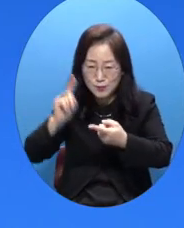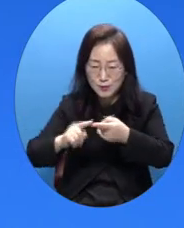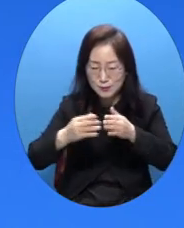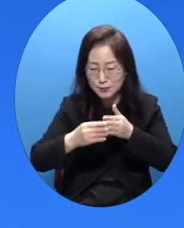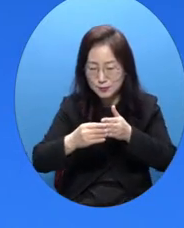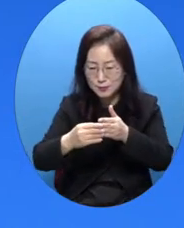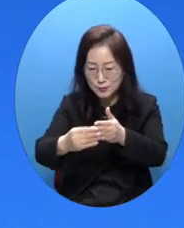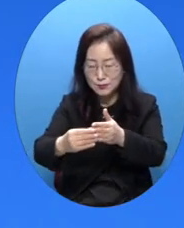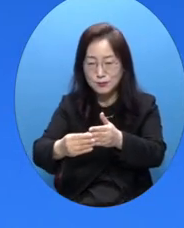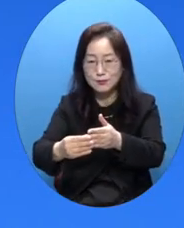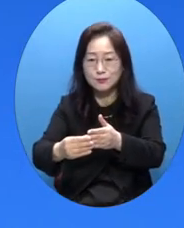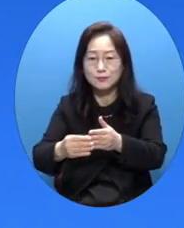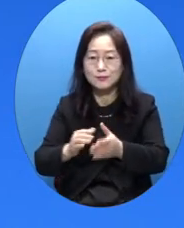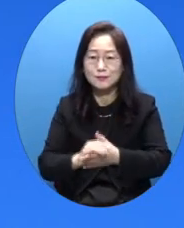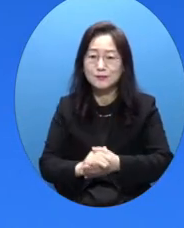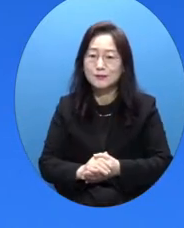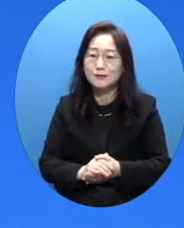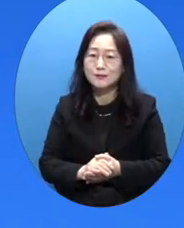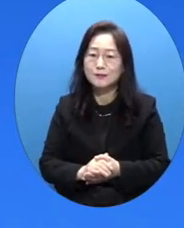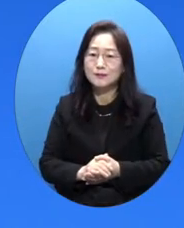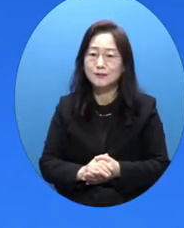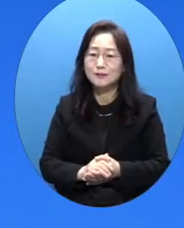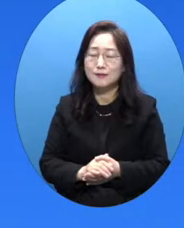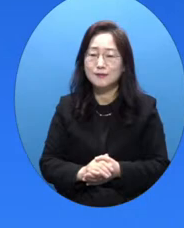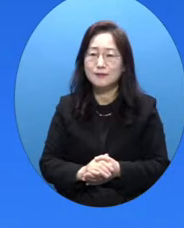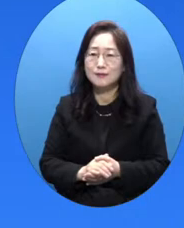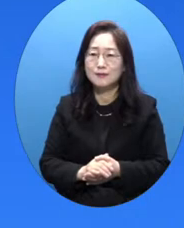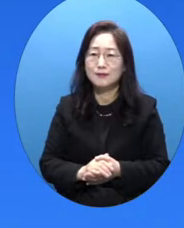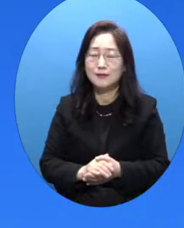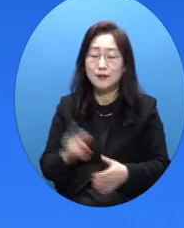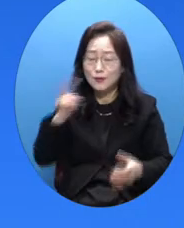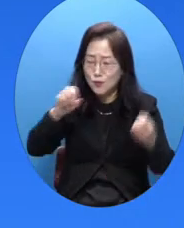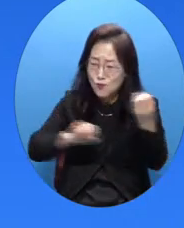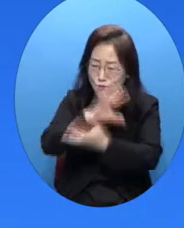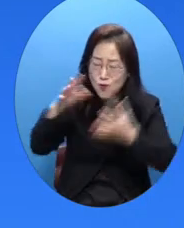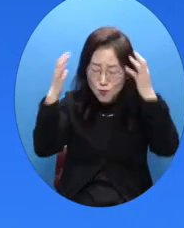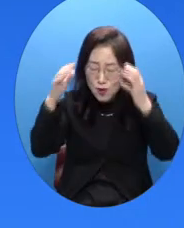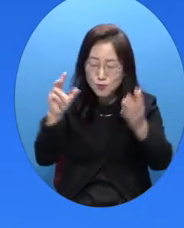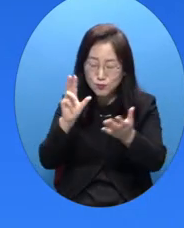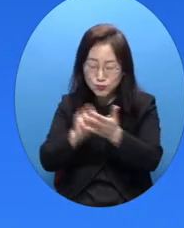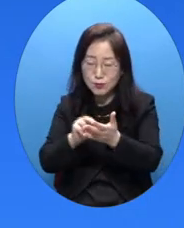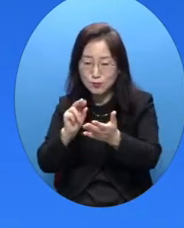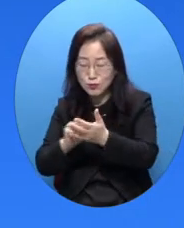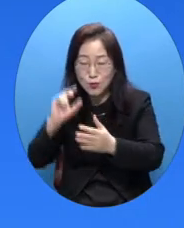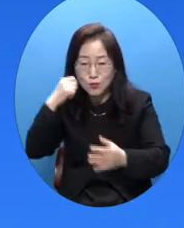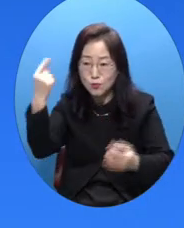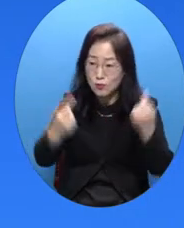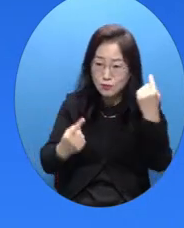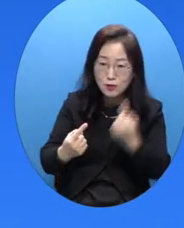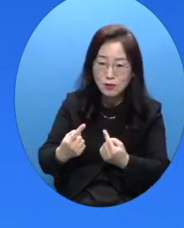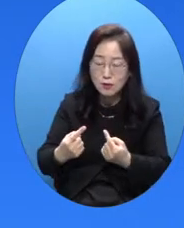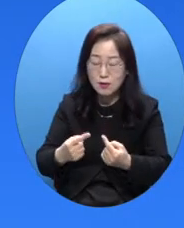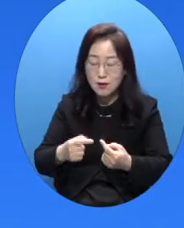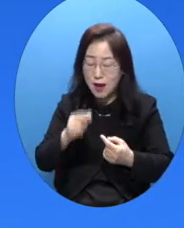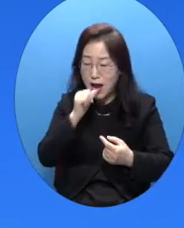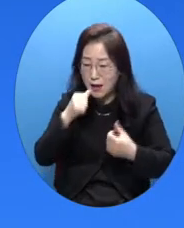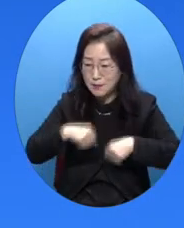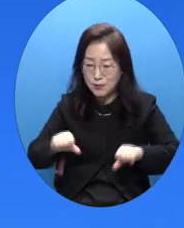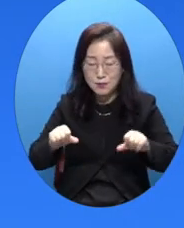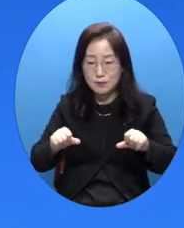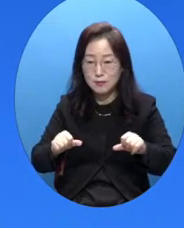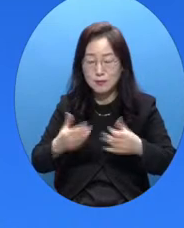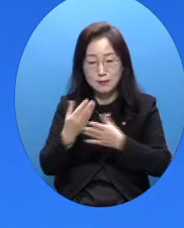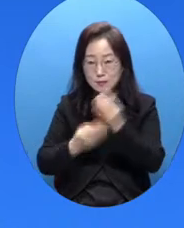will guide your future through your dreams no matter what kind of hardships and difficulties may come